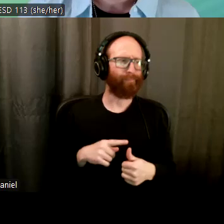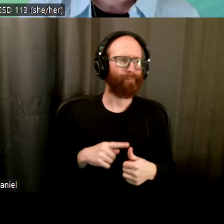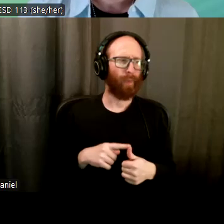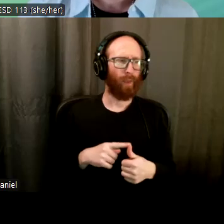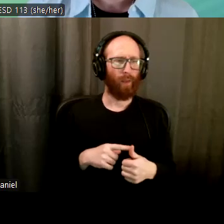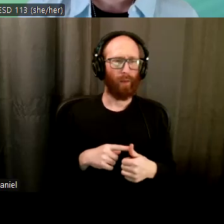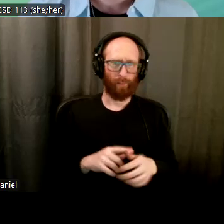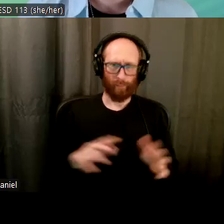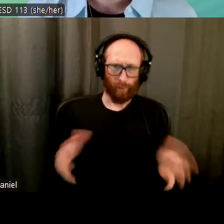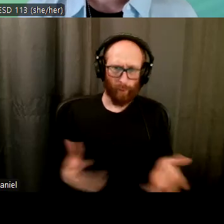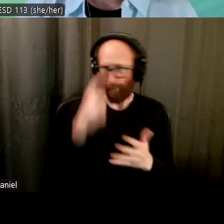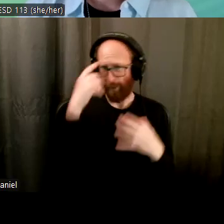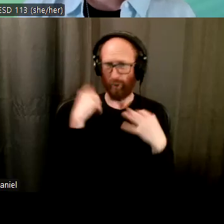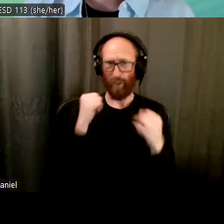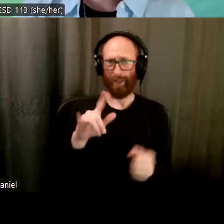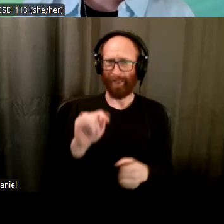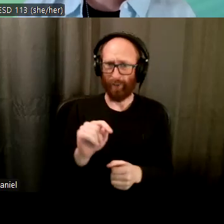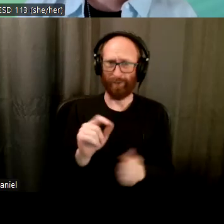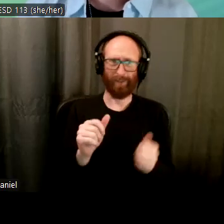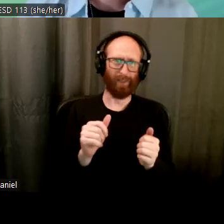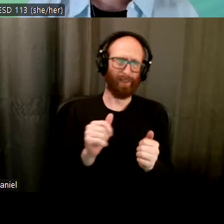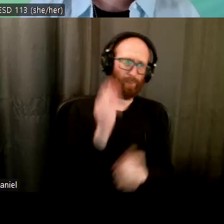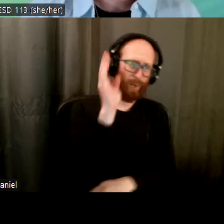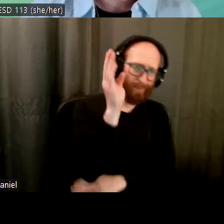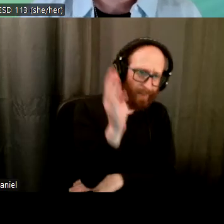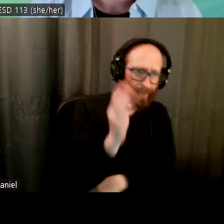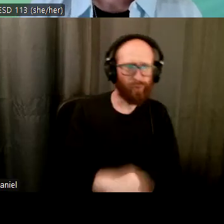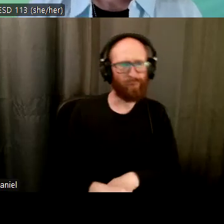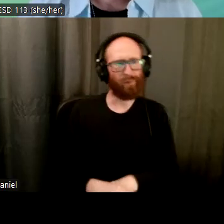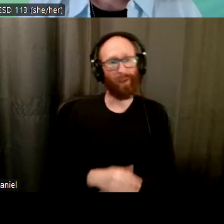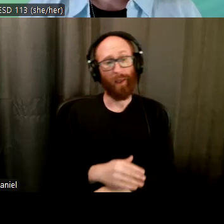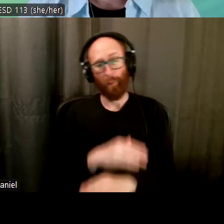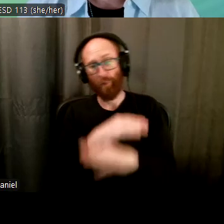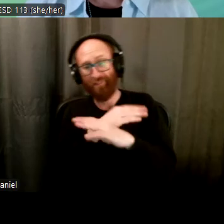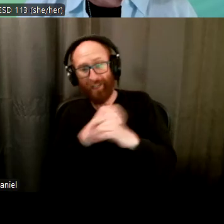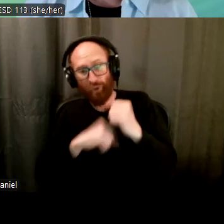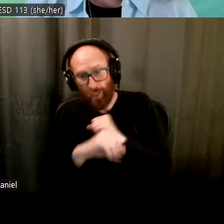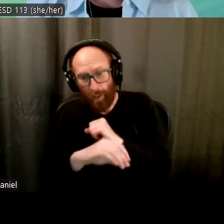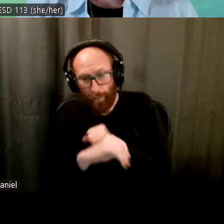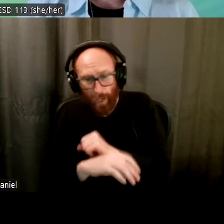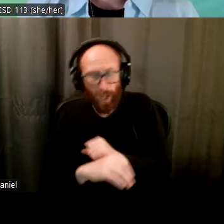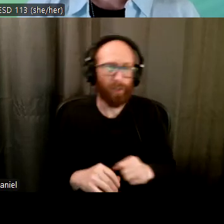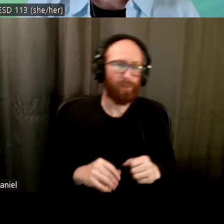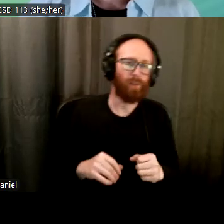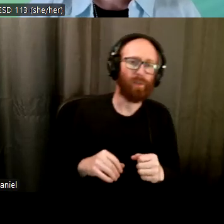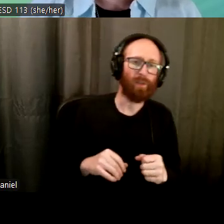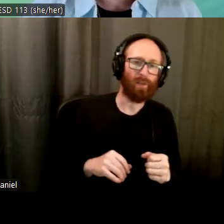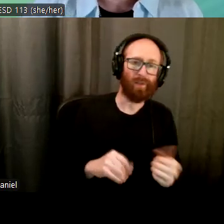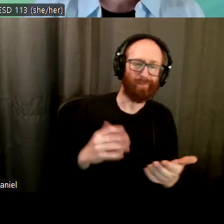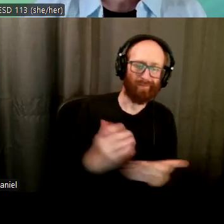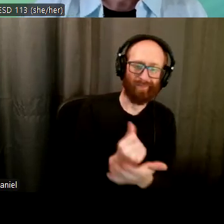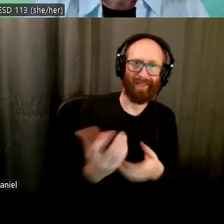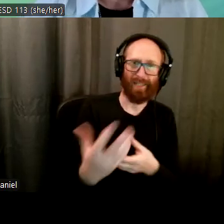in presentations and those prevention campaigns to the interventions and